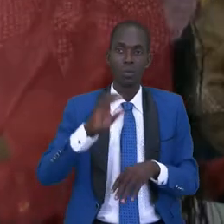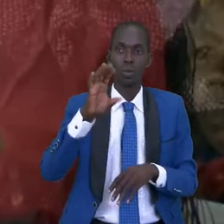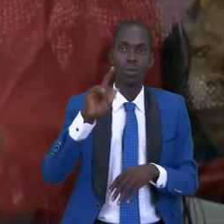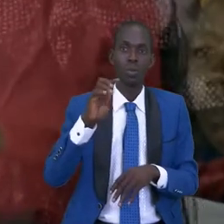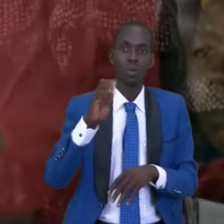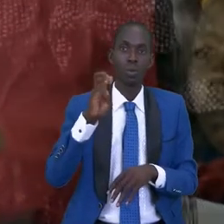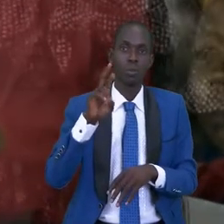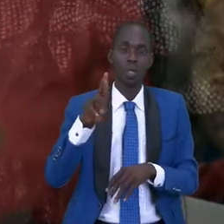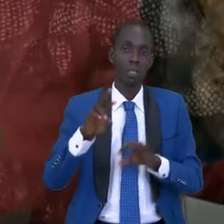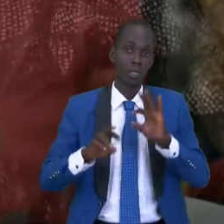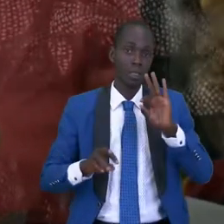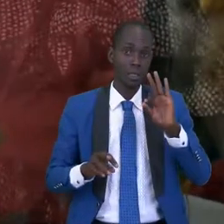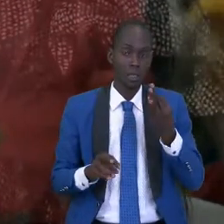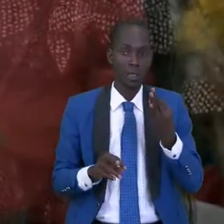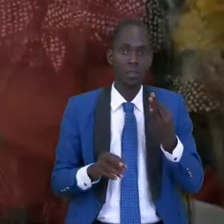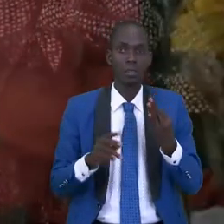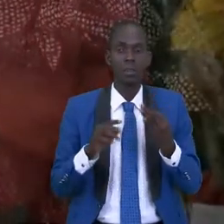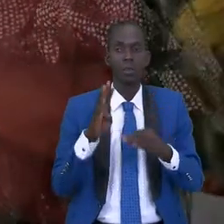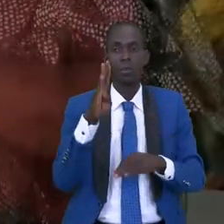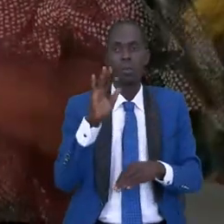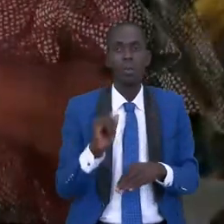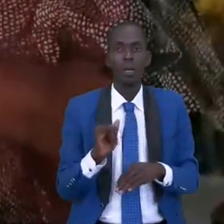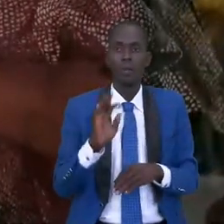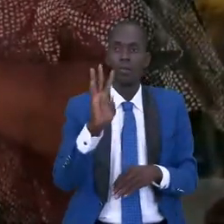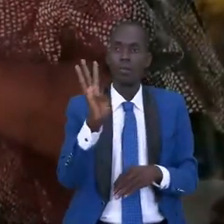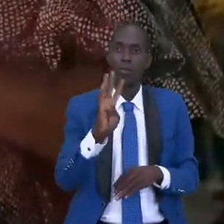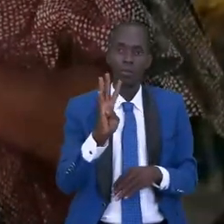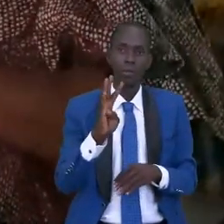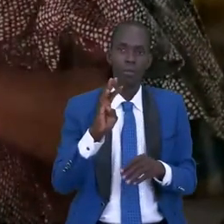The time is 4 p.m.